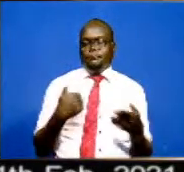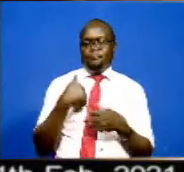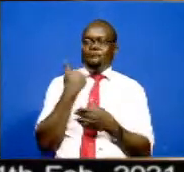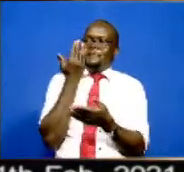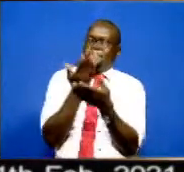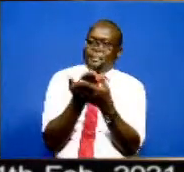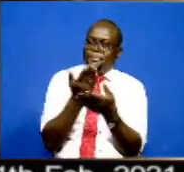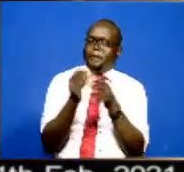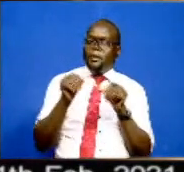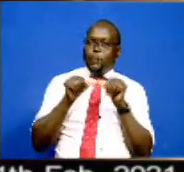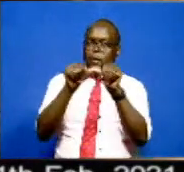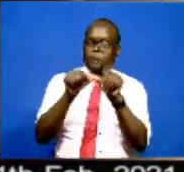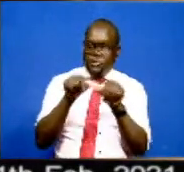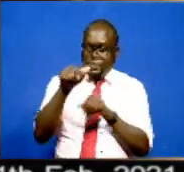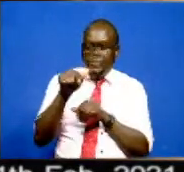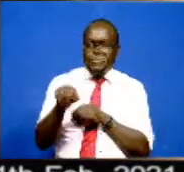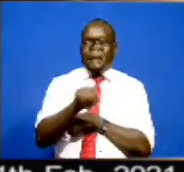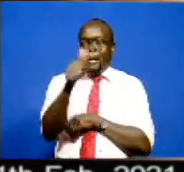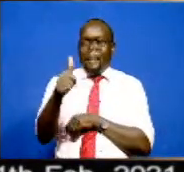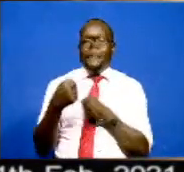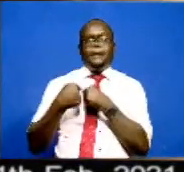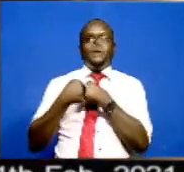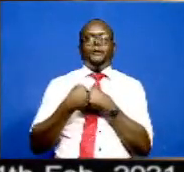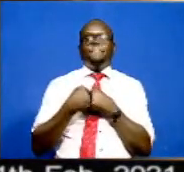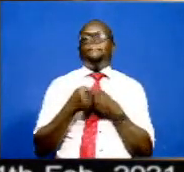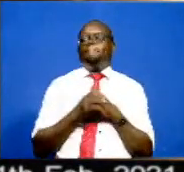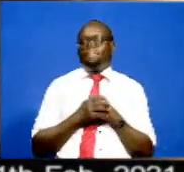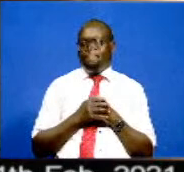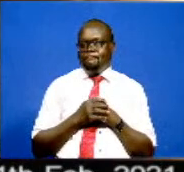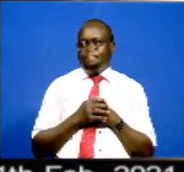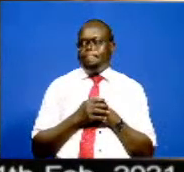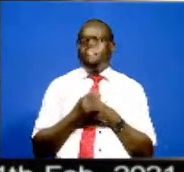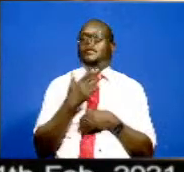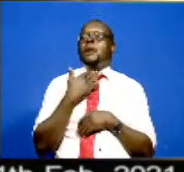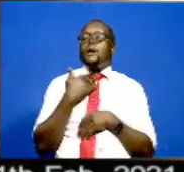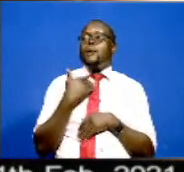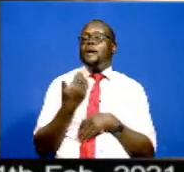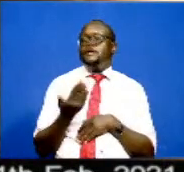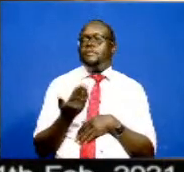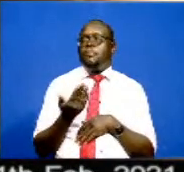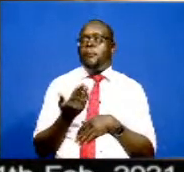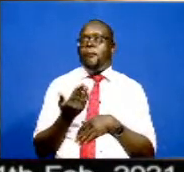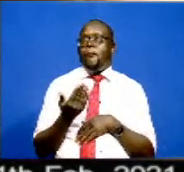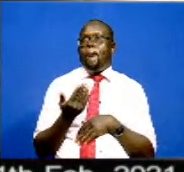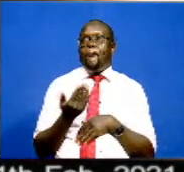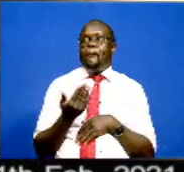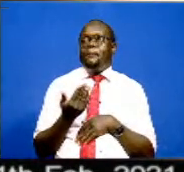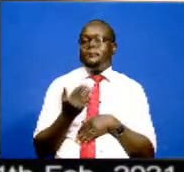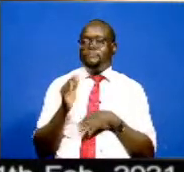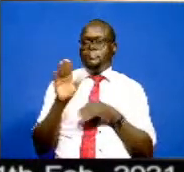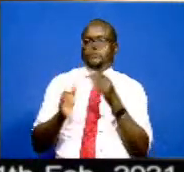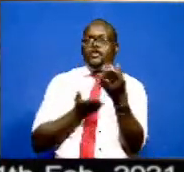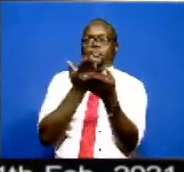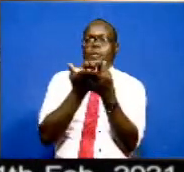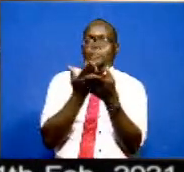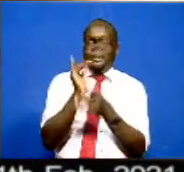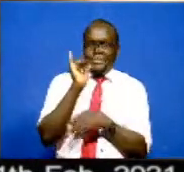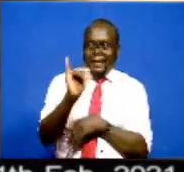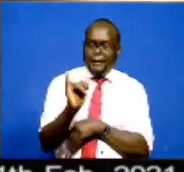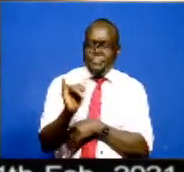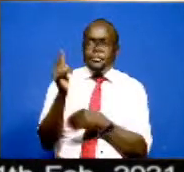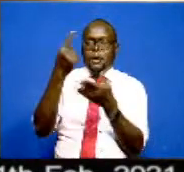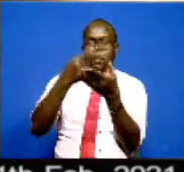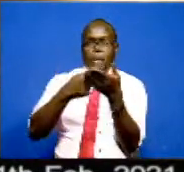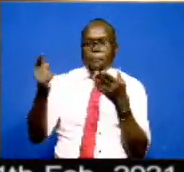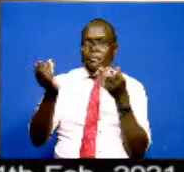move on with this and other changes, and I want to move that we approve